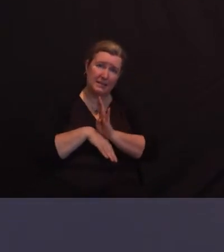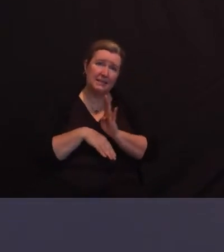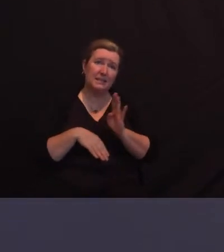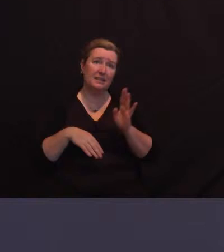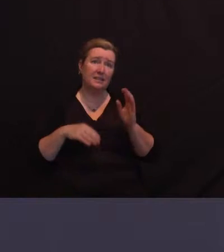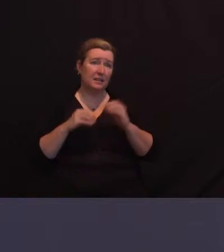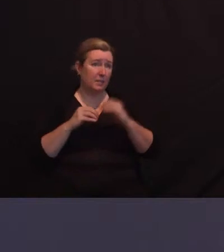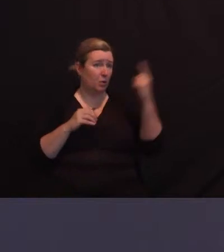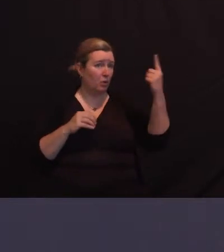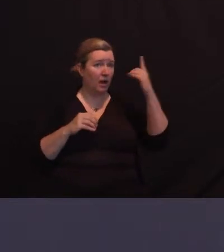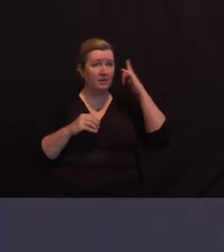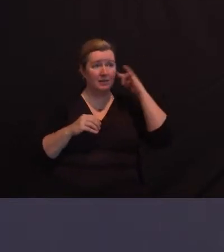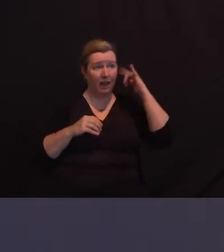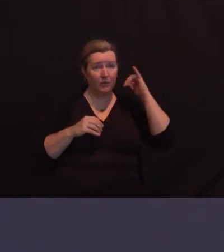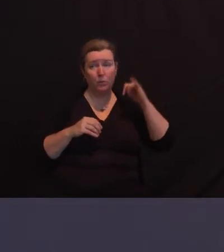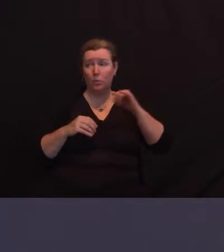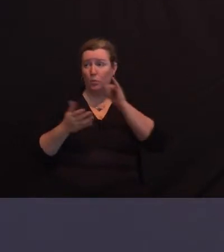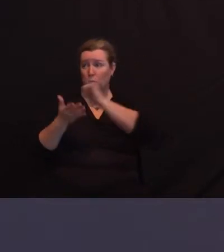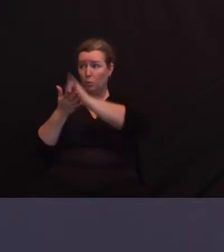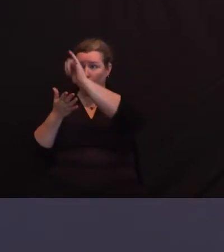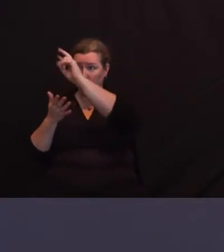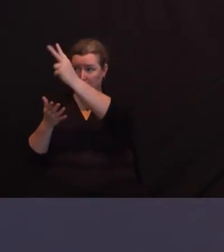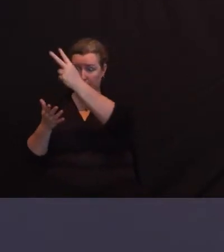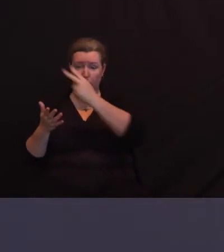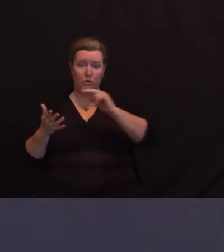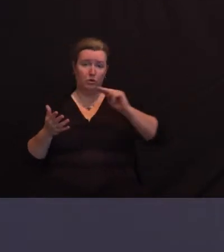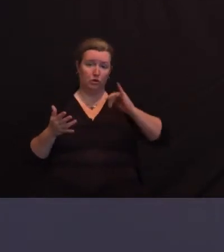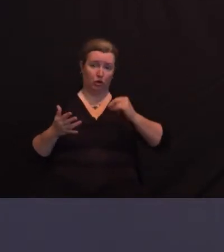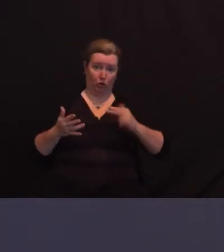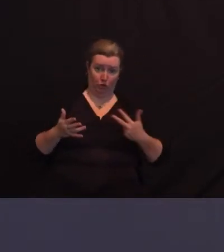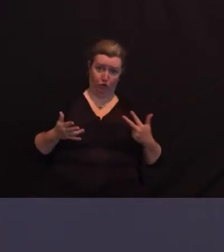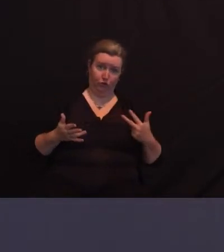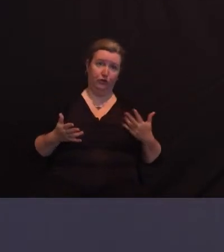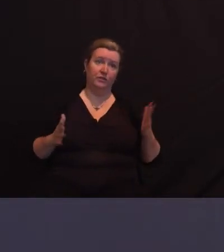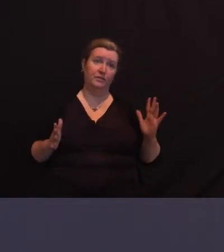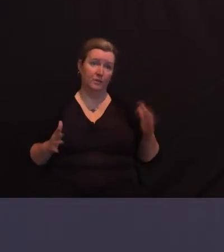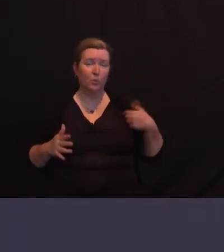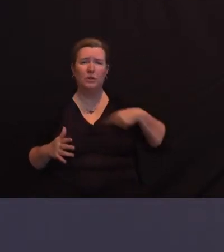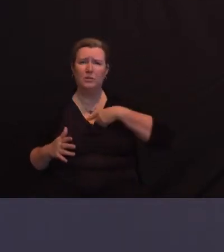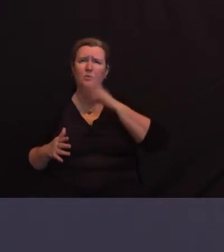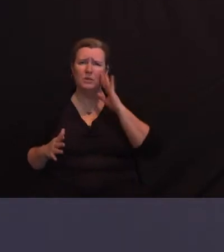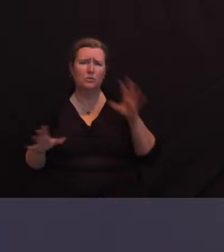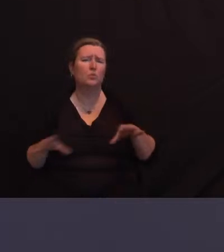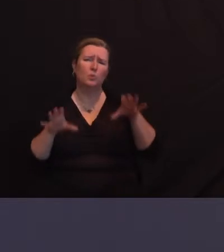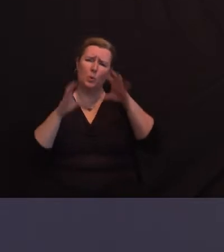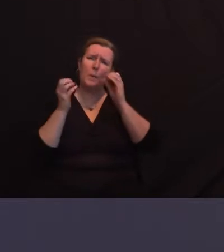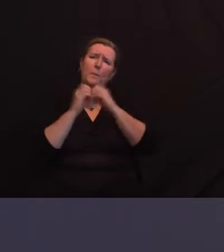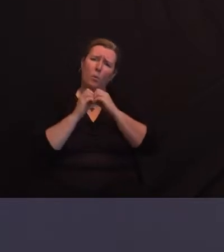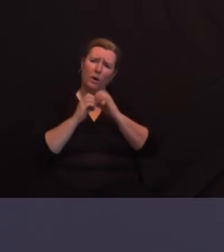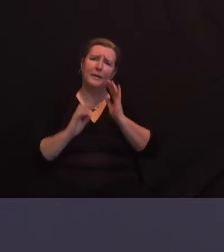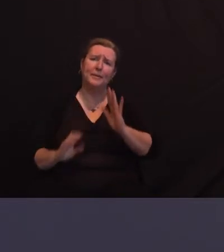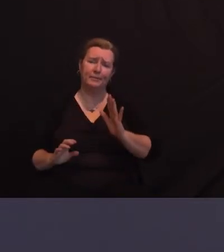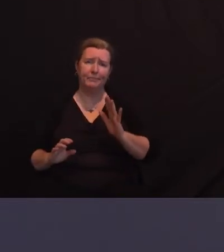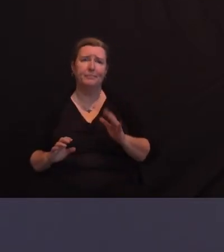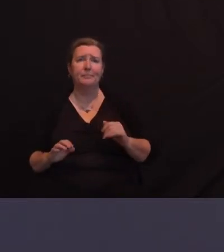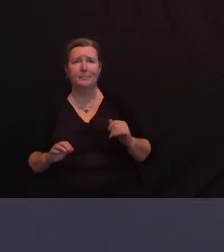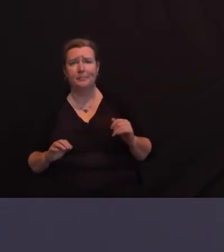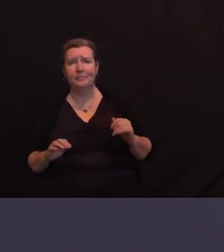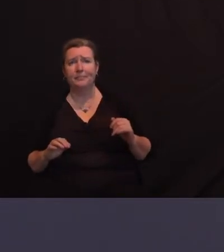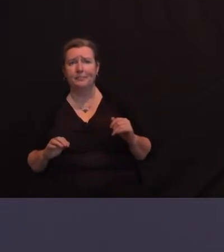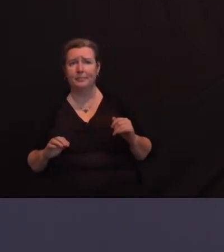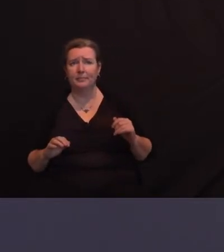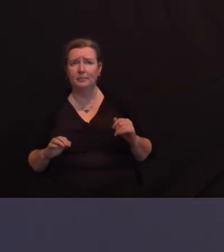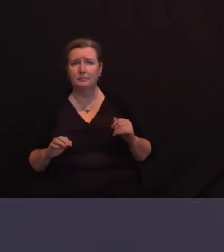than we are. Thirdly, folks should expect we will be doing more. So whether it's specific or not